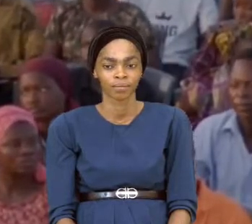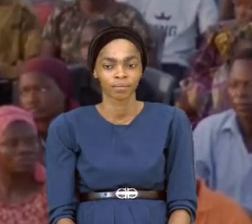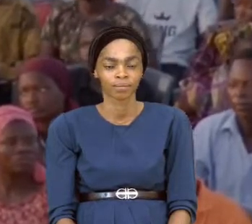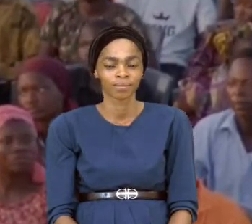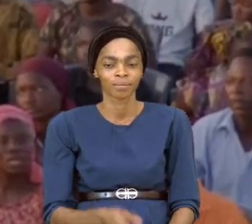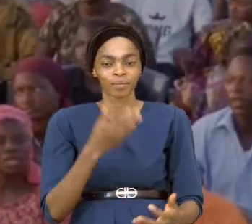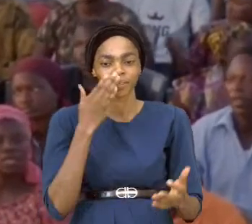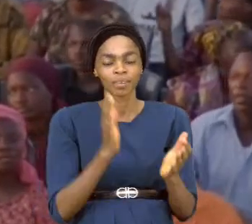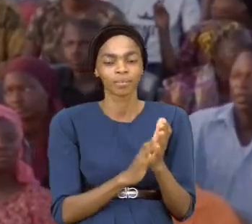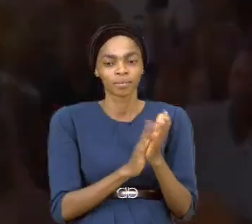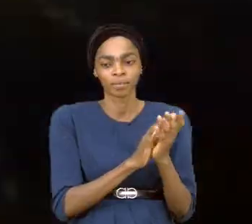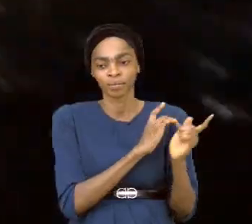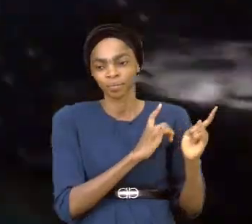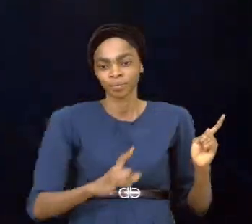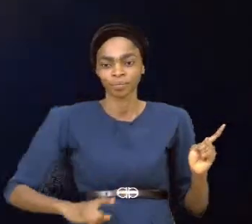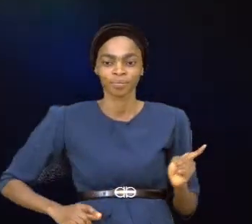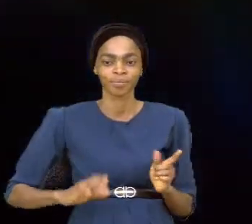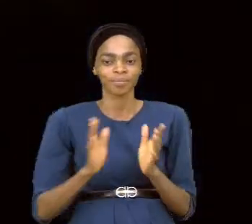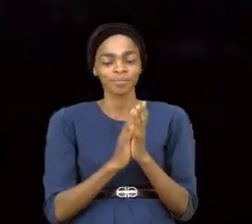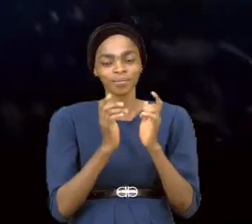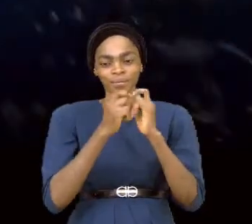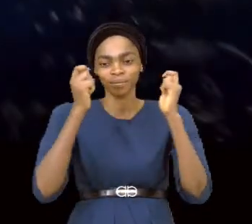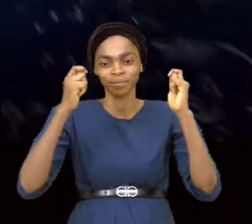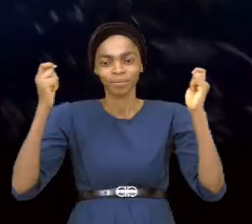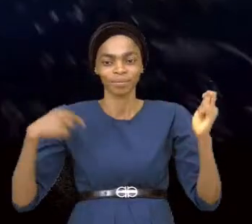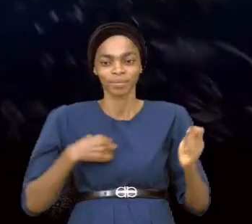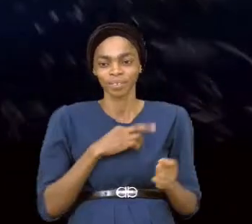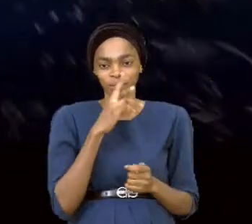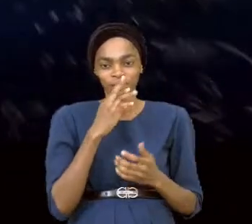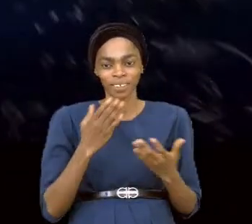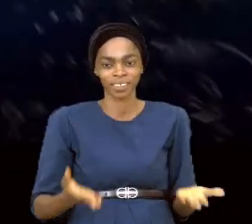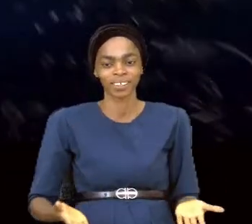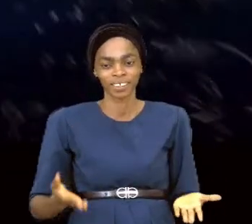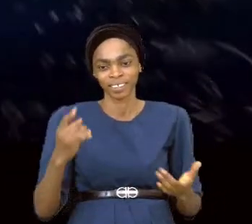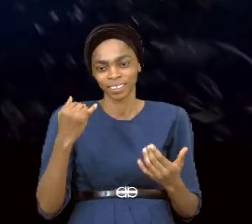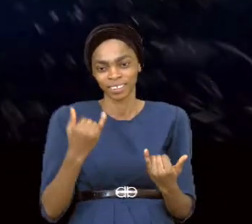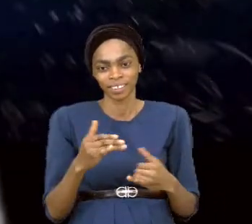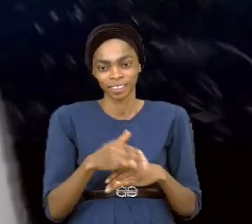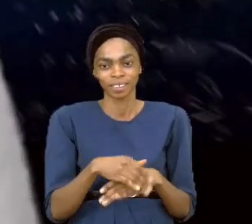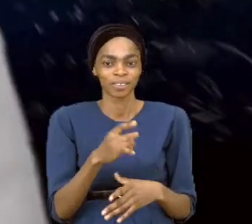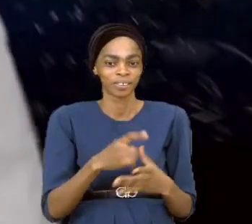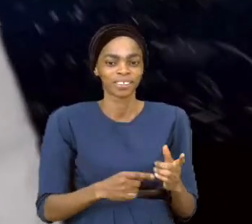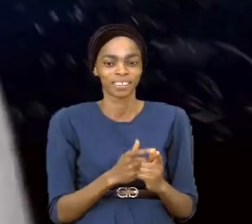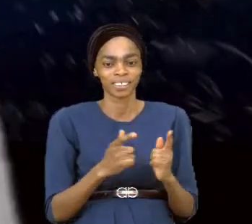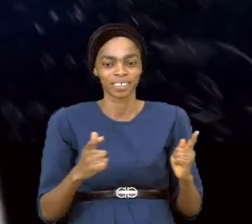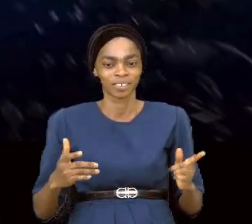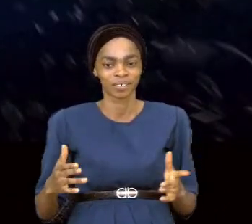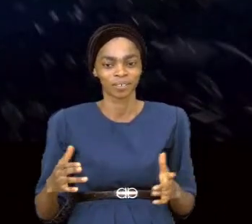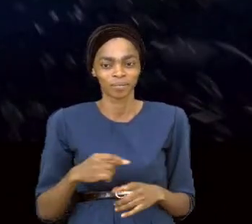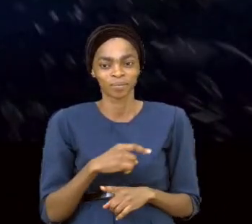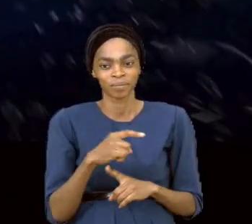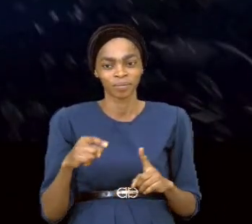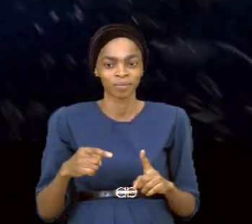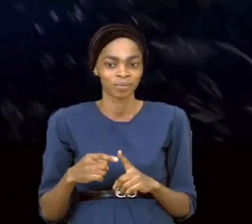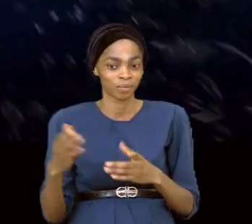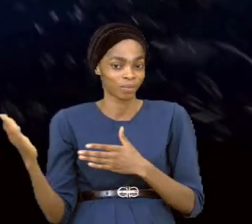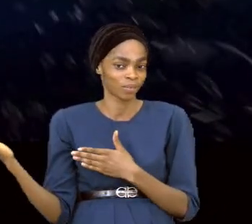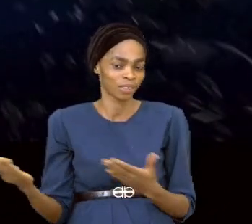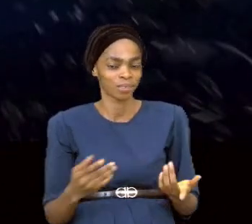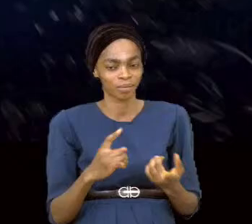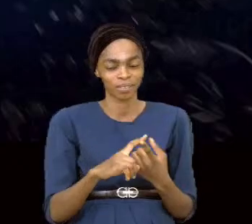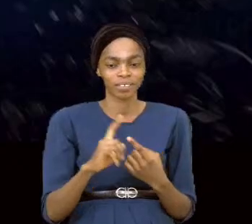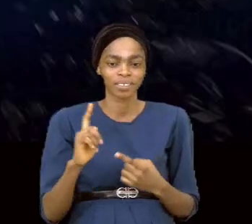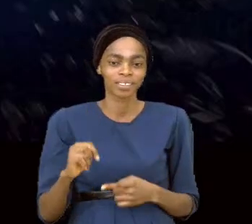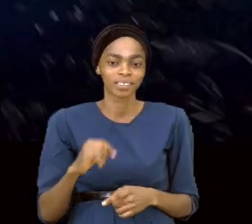Praise the Lord. Hallelujah. We are here again tonight. What a day. Welcome to the final day of